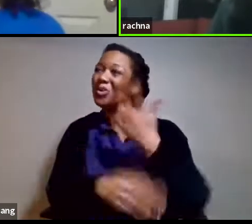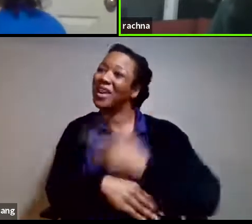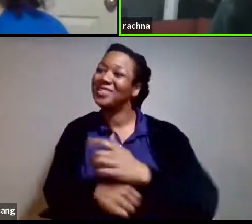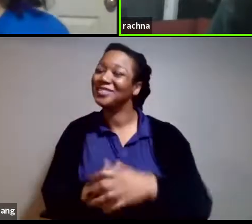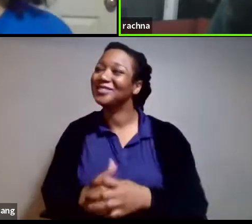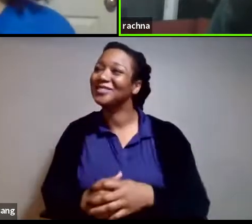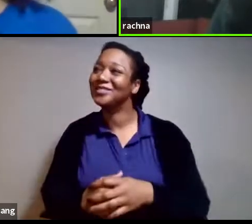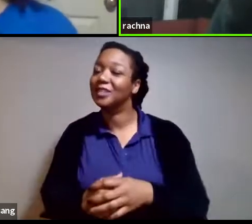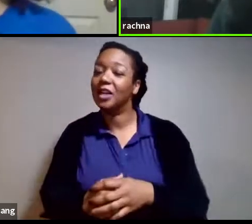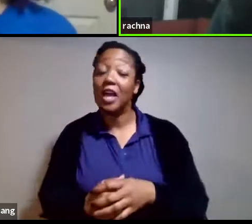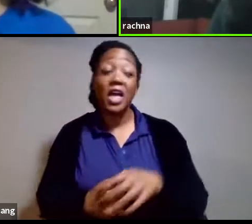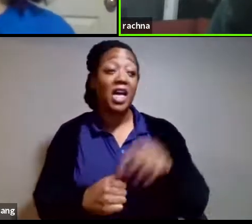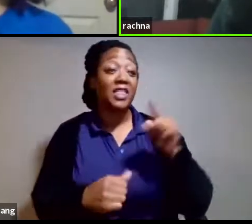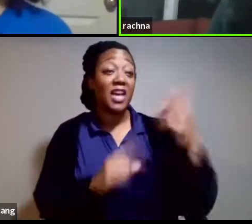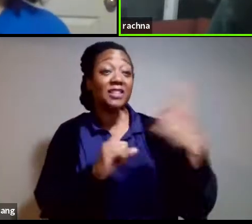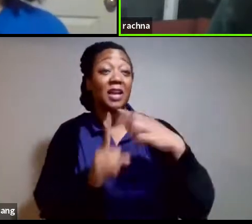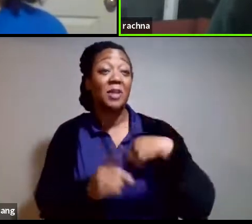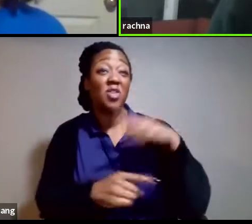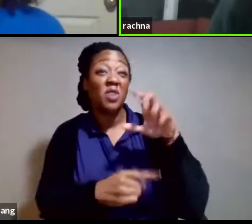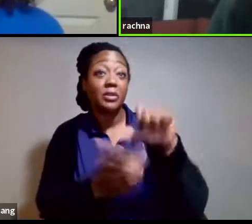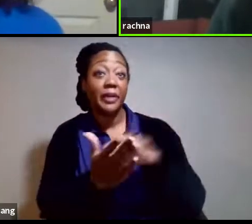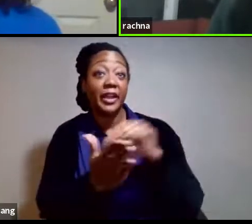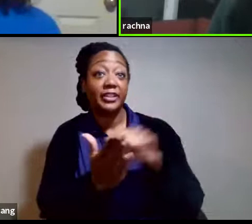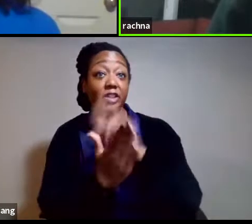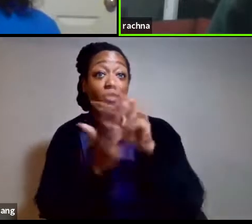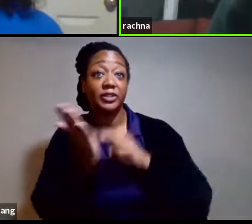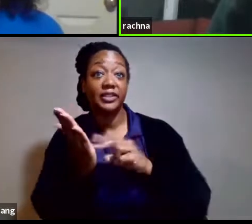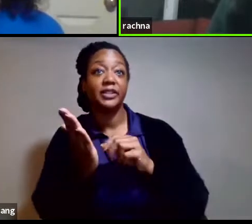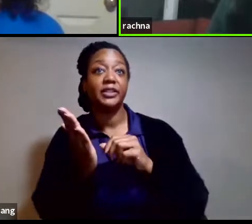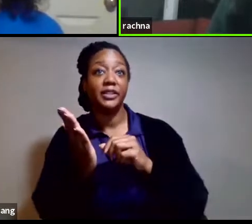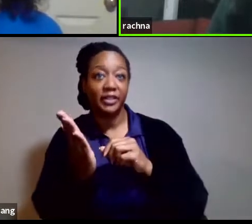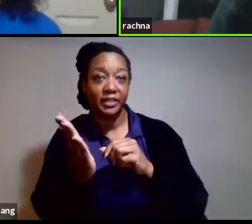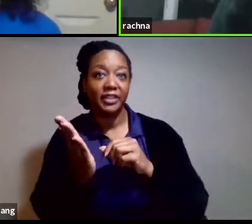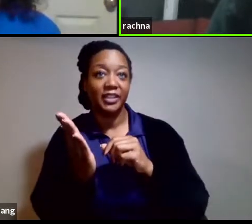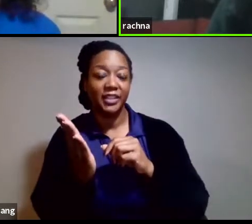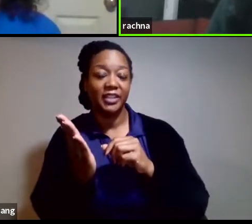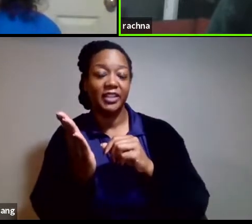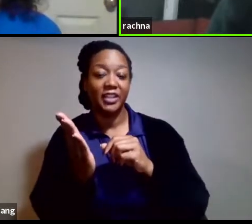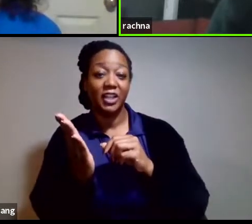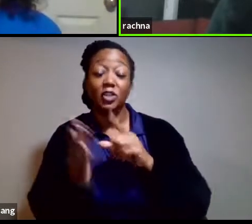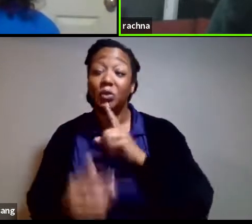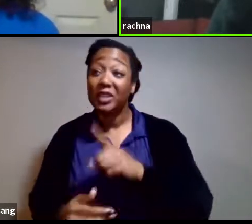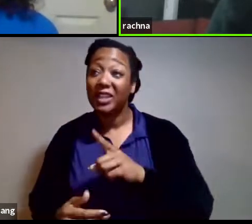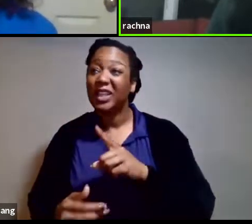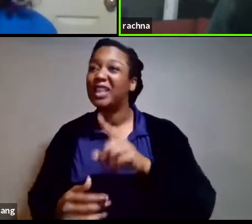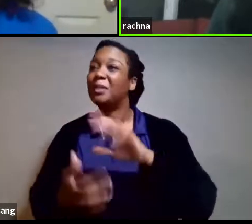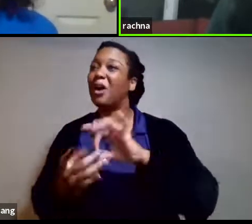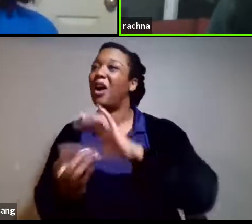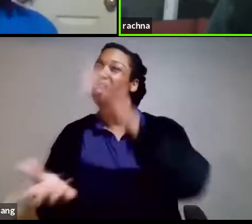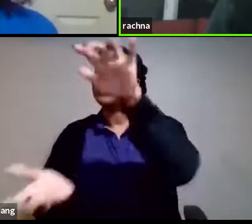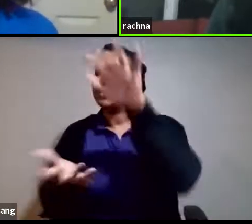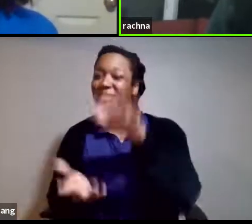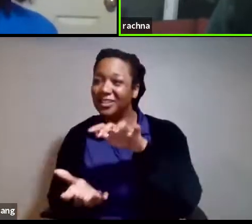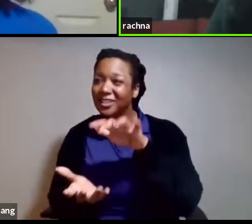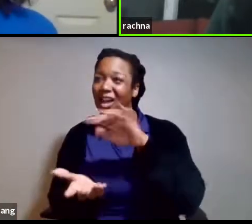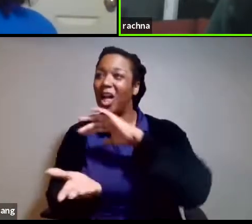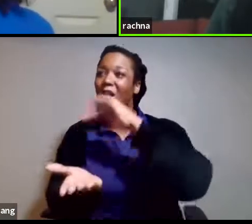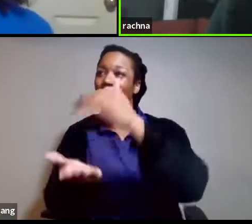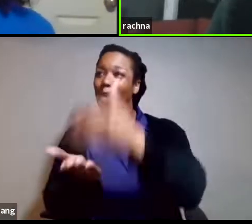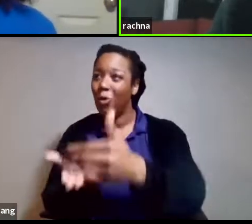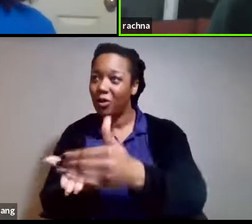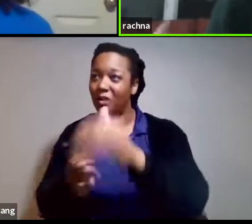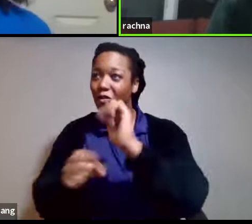They've assigned 300 pages of reading. So it's really about load and volume